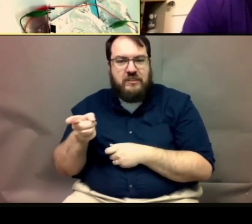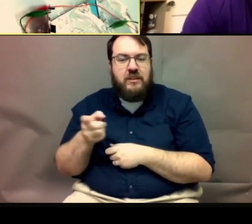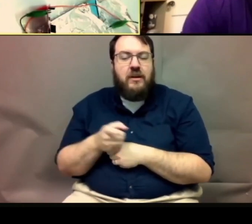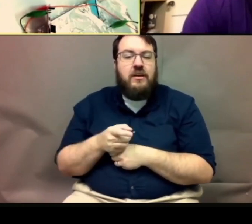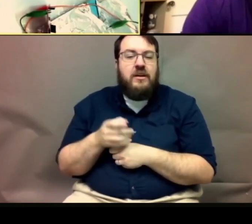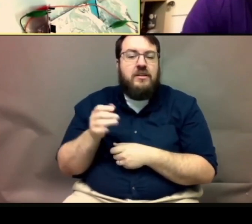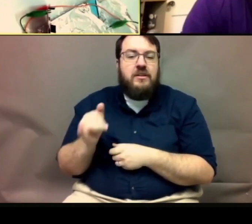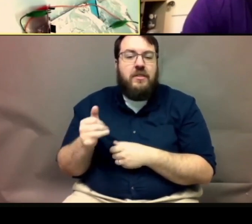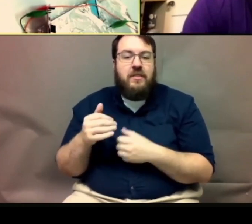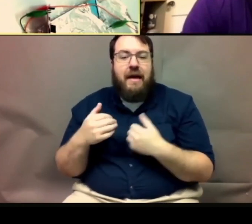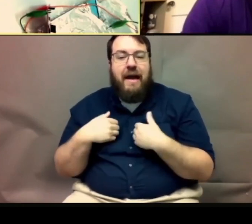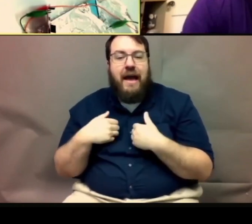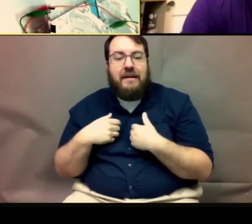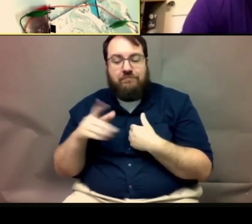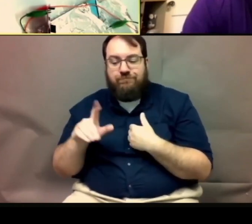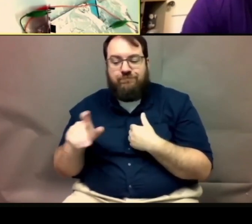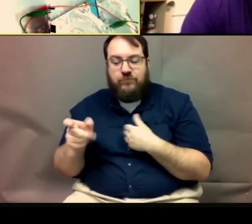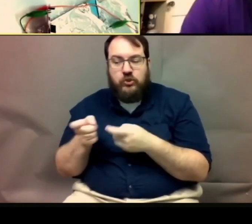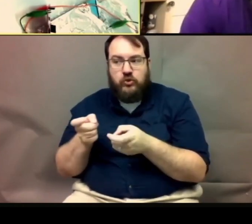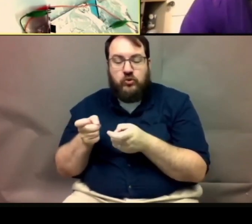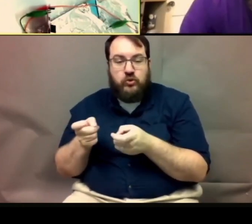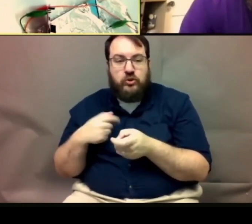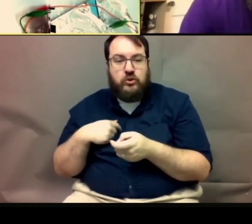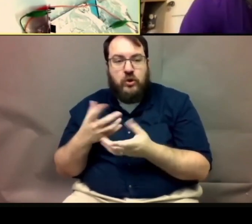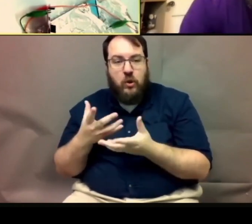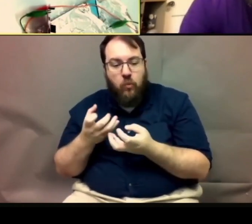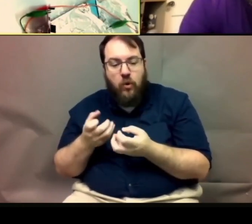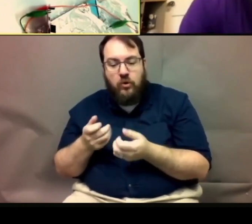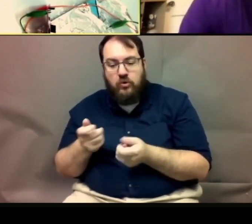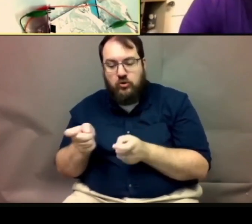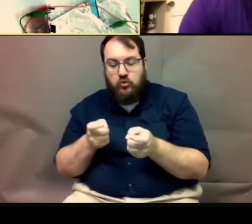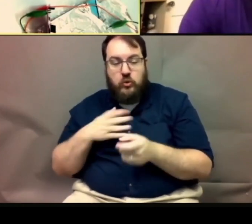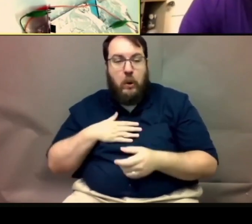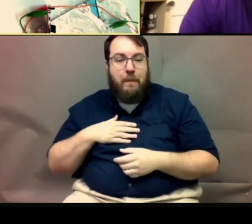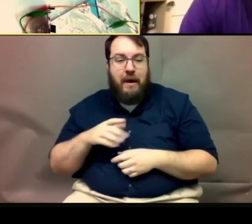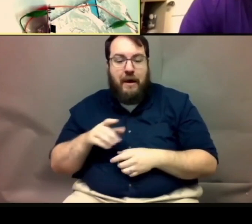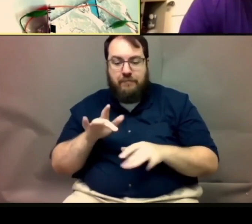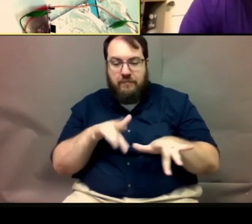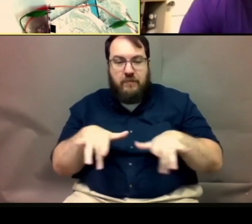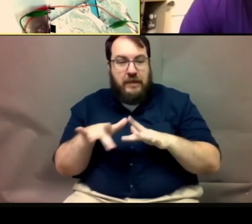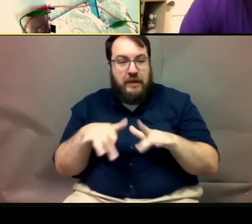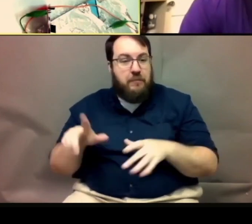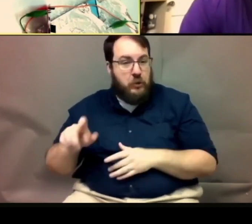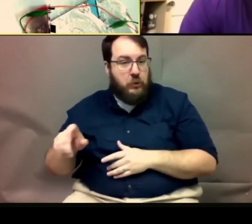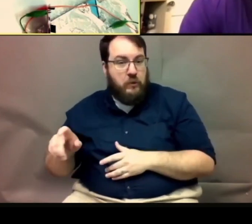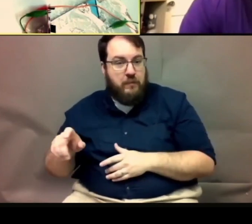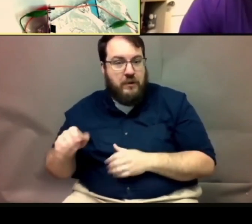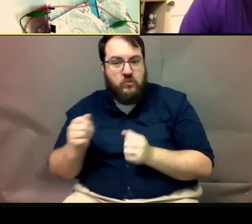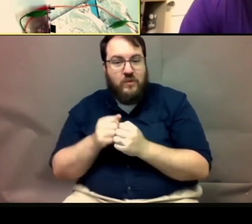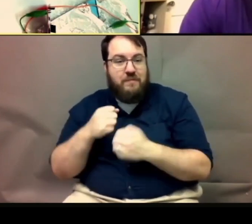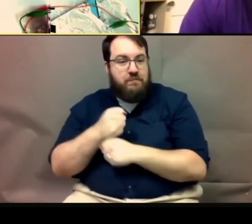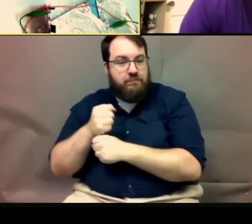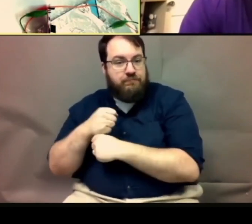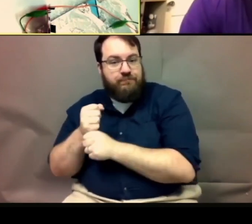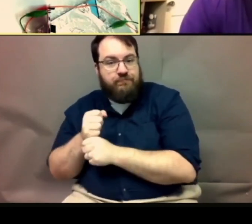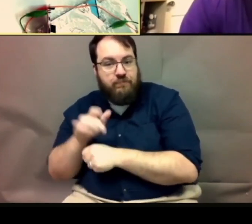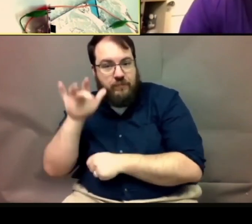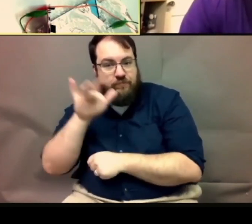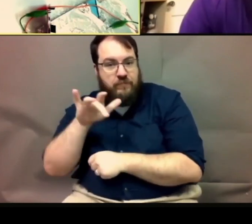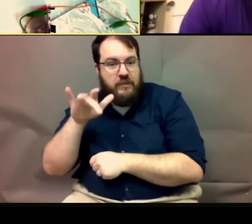the mouse control. And so now I'm going to be able to control my computer mouse with Makey Makey by touching these Play-Doh